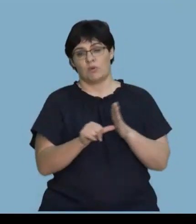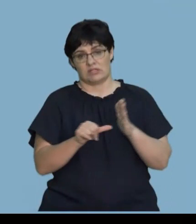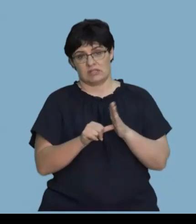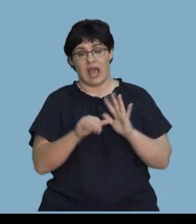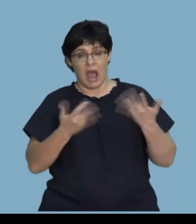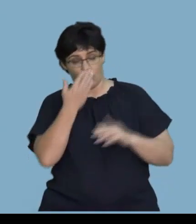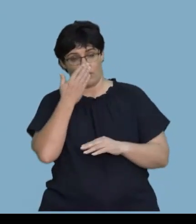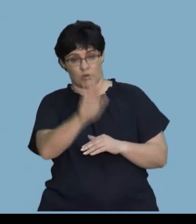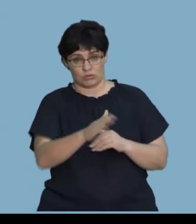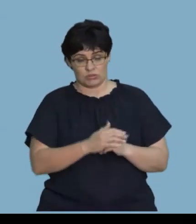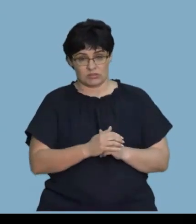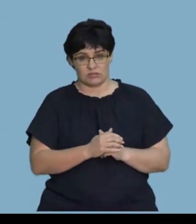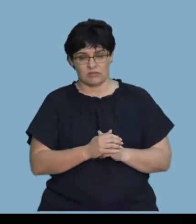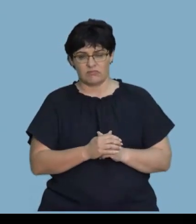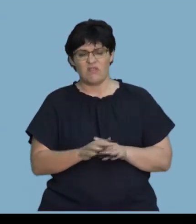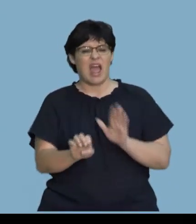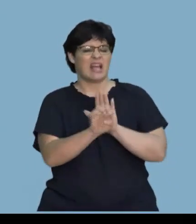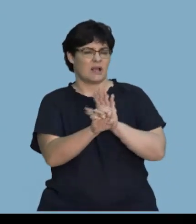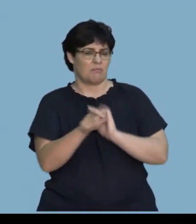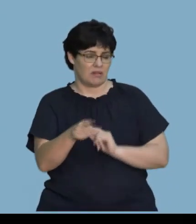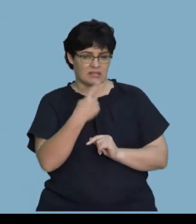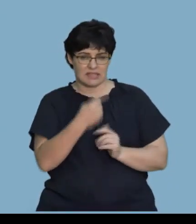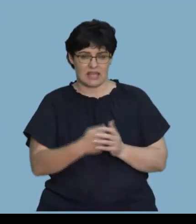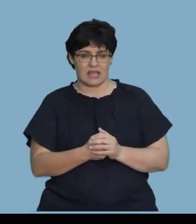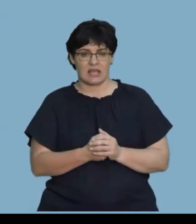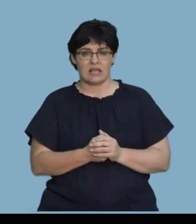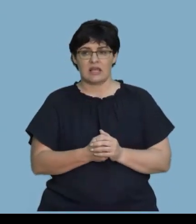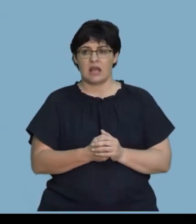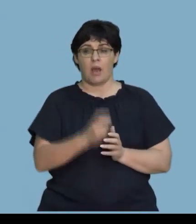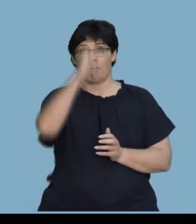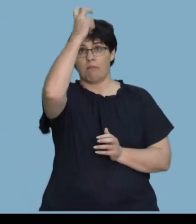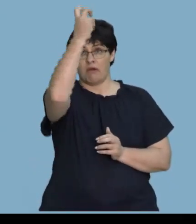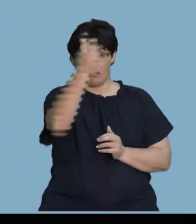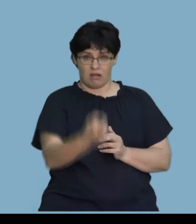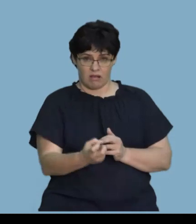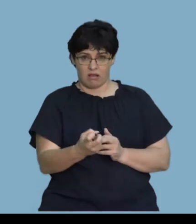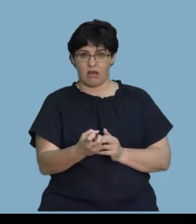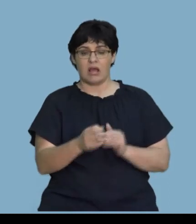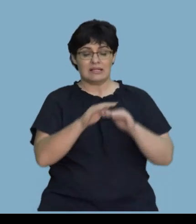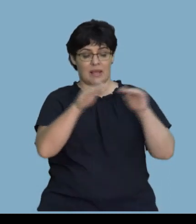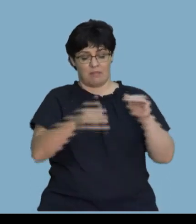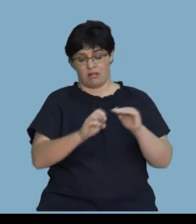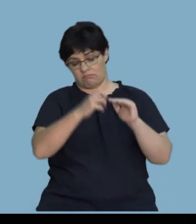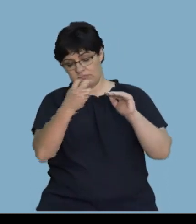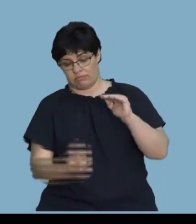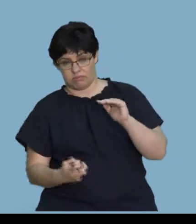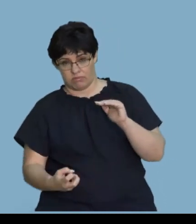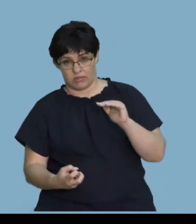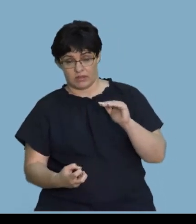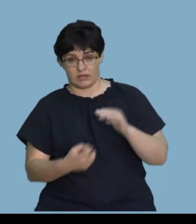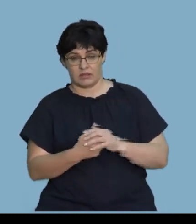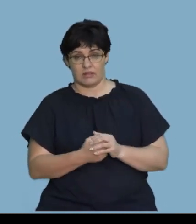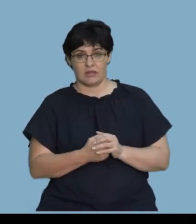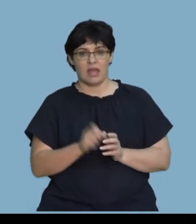in terms of approach. Let's use this as an example. It says a ball falls from the edge of a table. Okay,